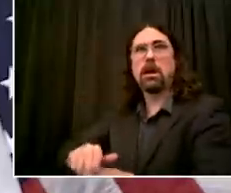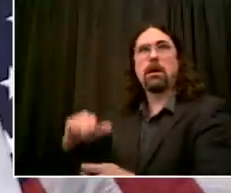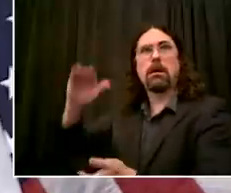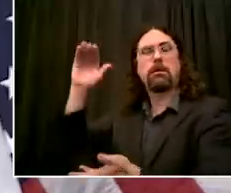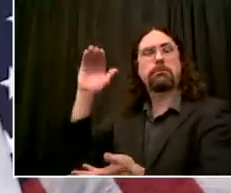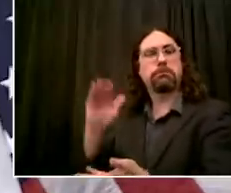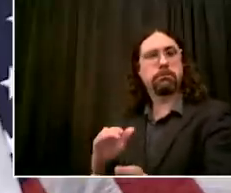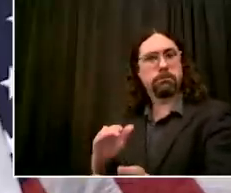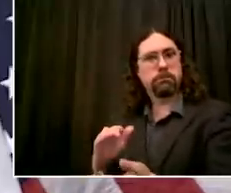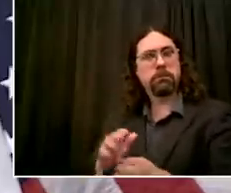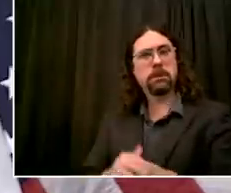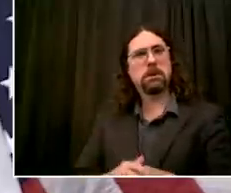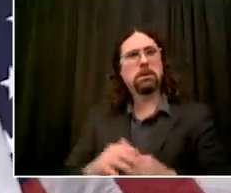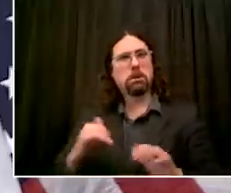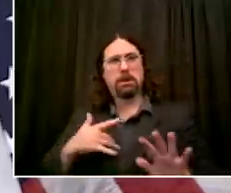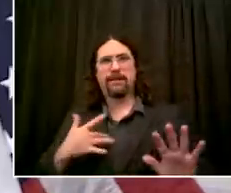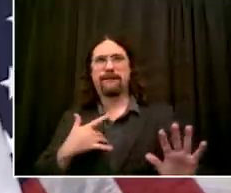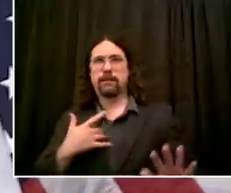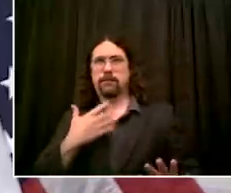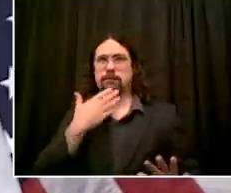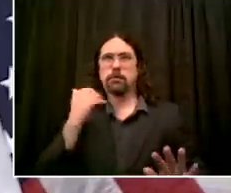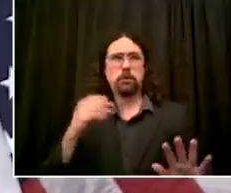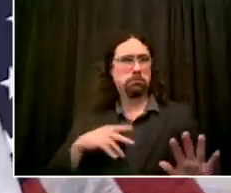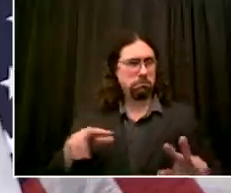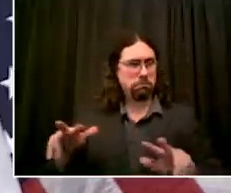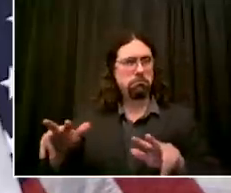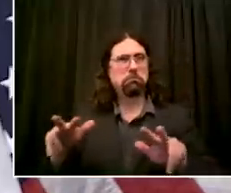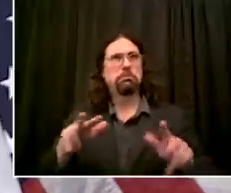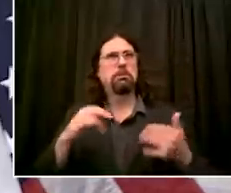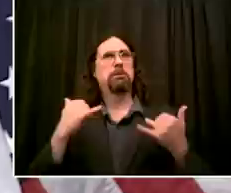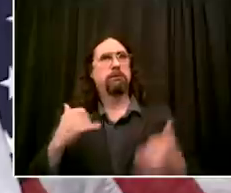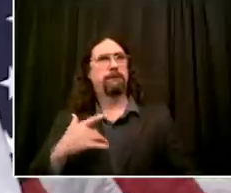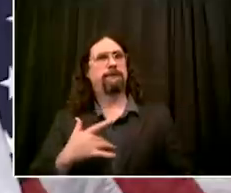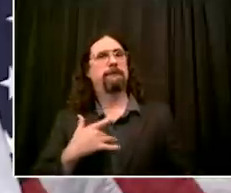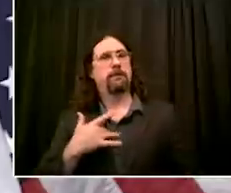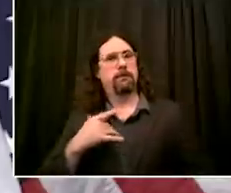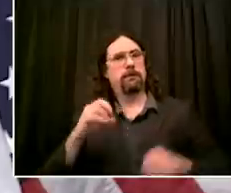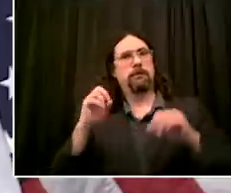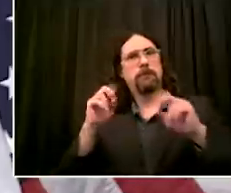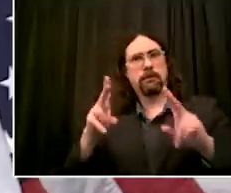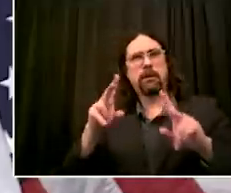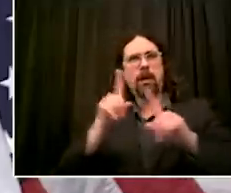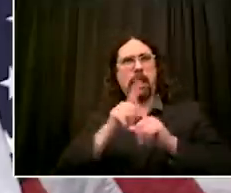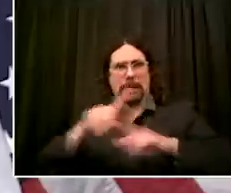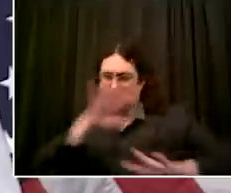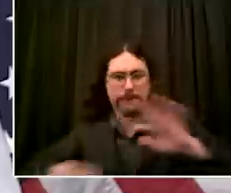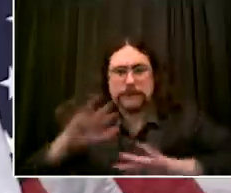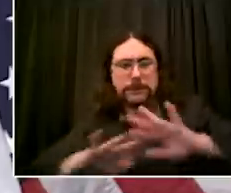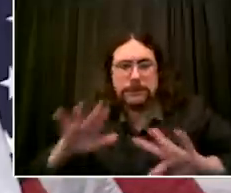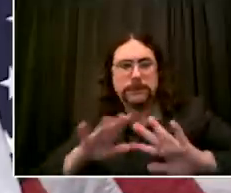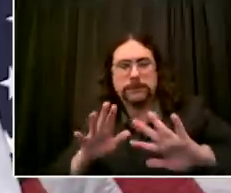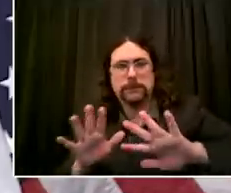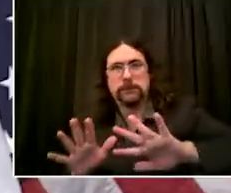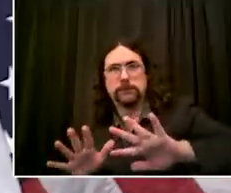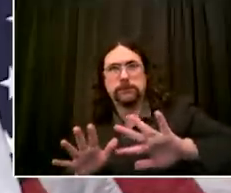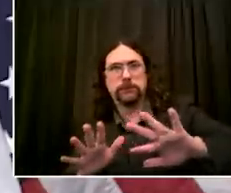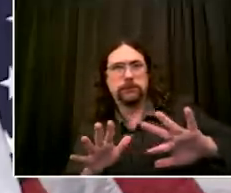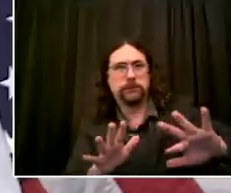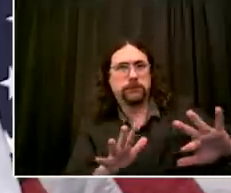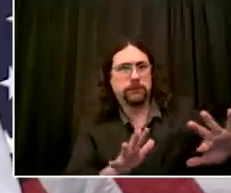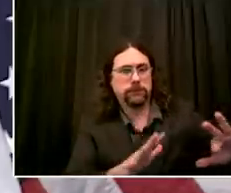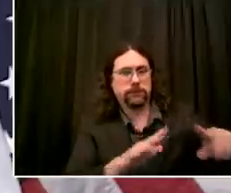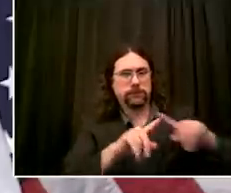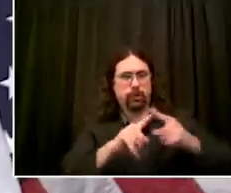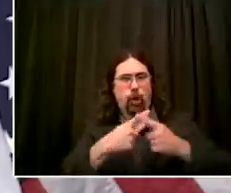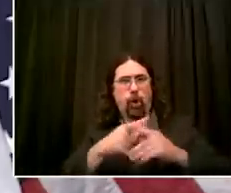were employed yesterday. And those strategies, I think, by and large, were effective. Those strategies were created